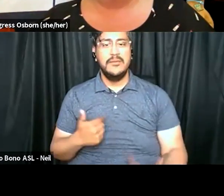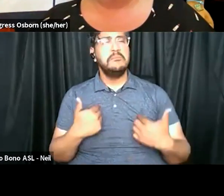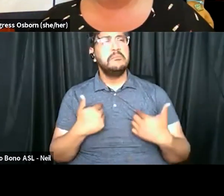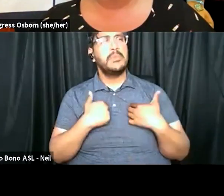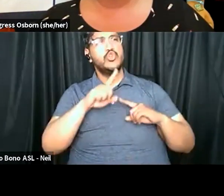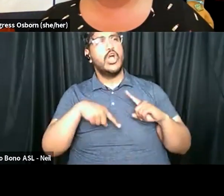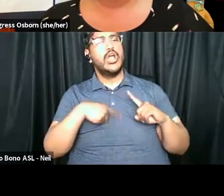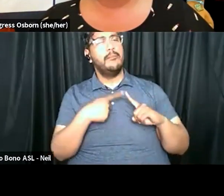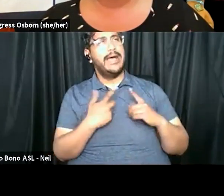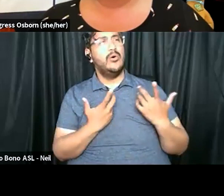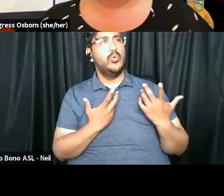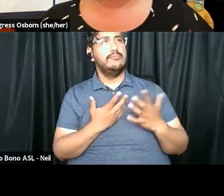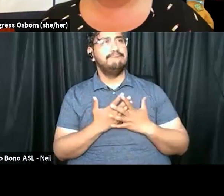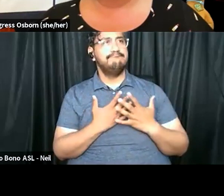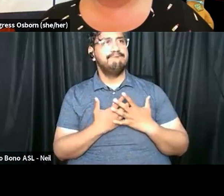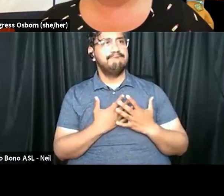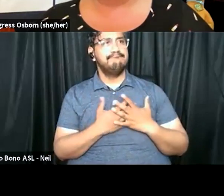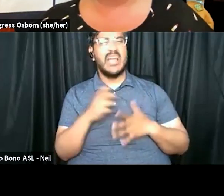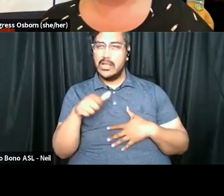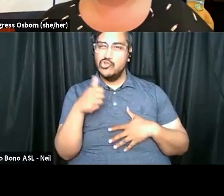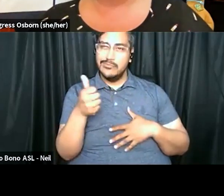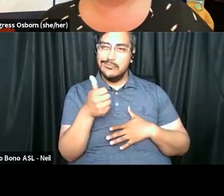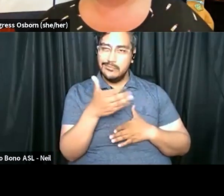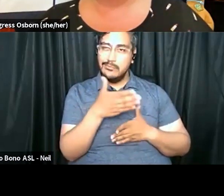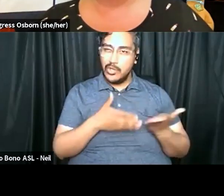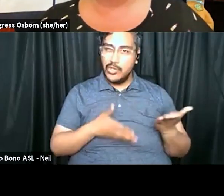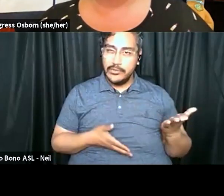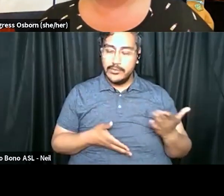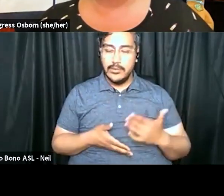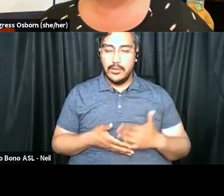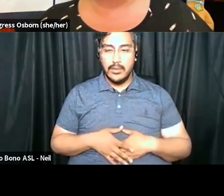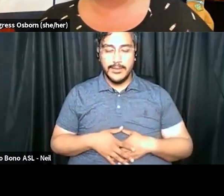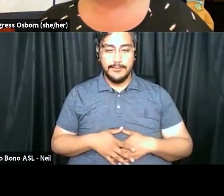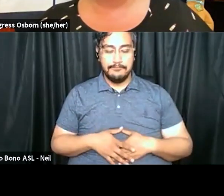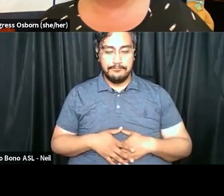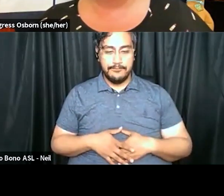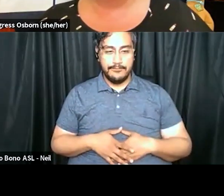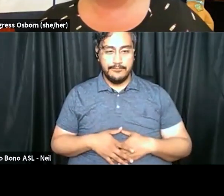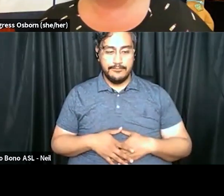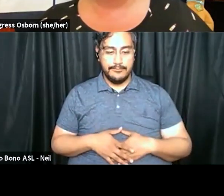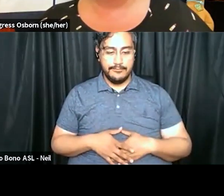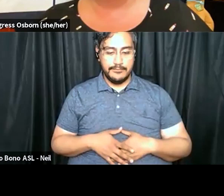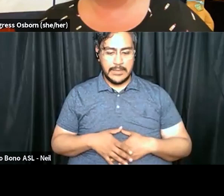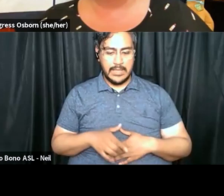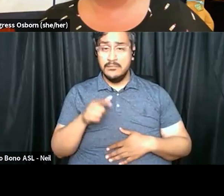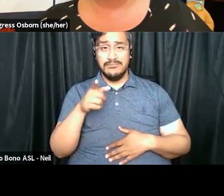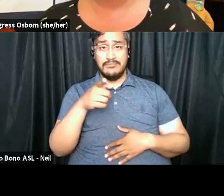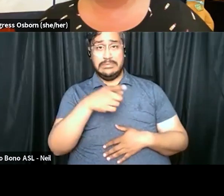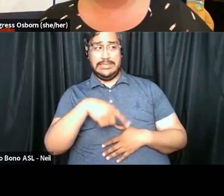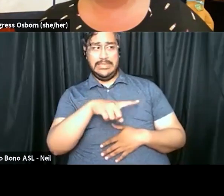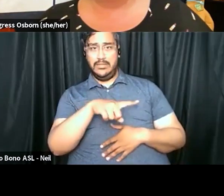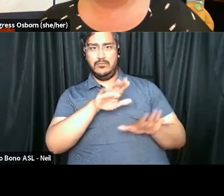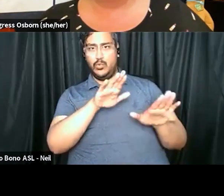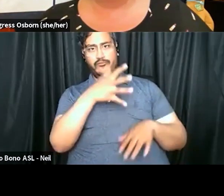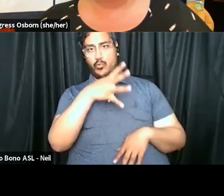I'd like to talk about another aspect of it. Is these wonderful women have talked about us